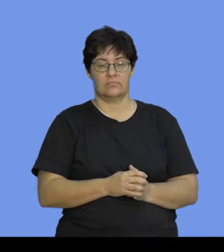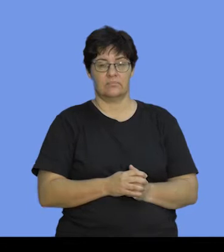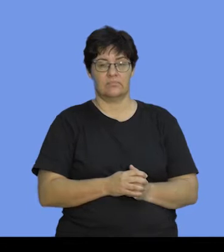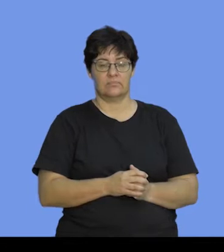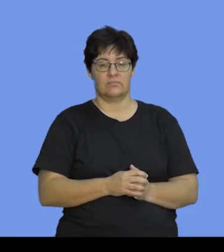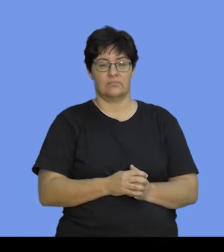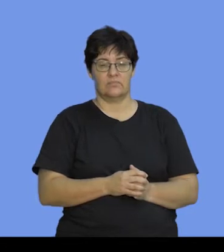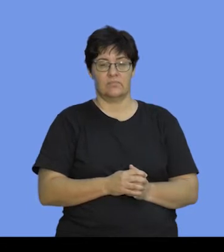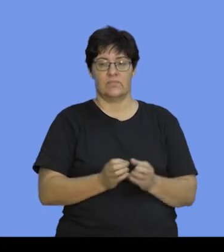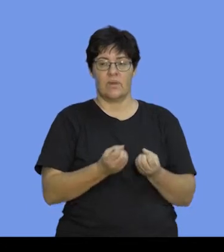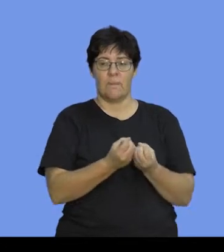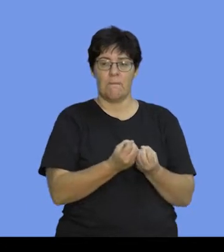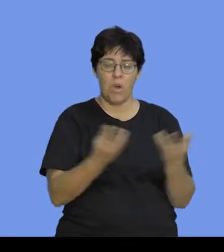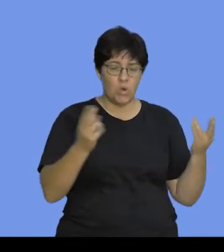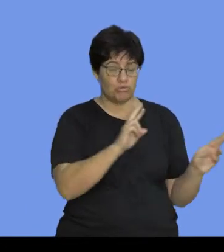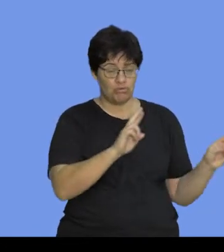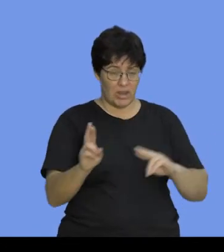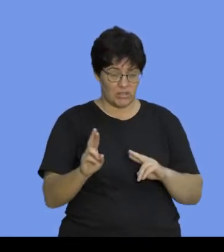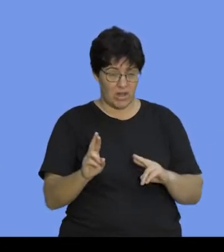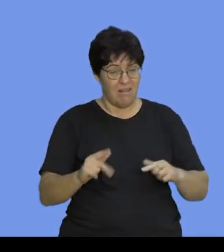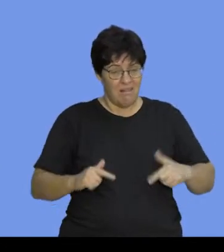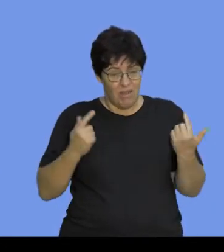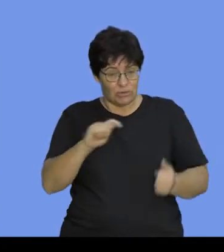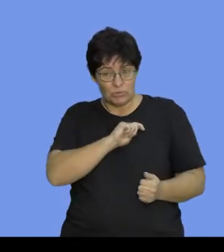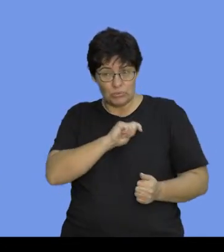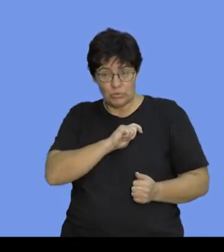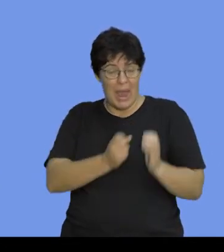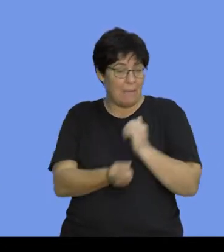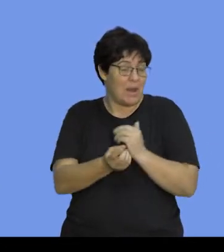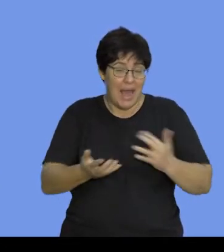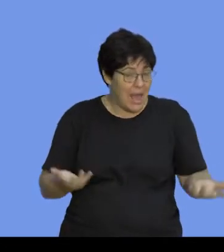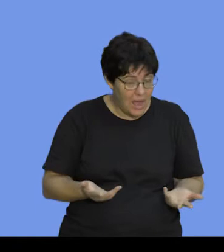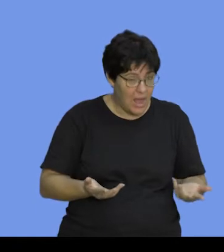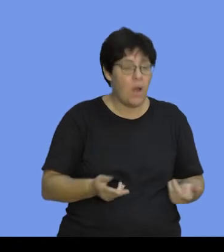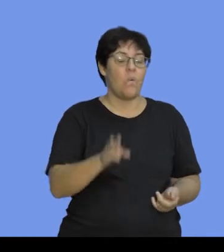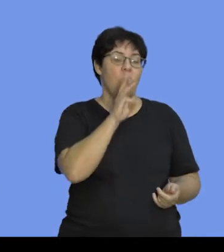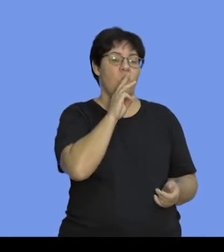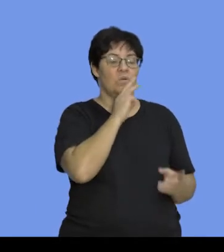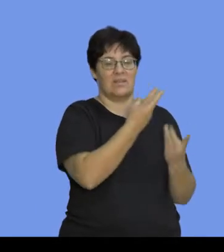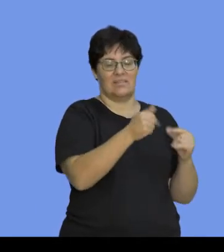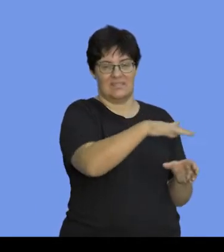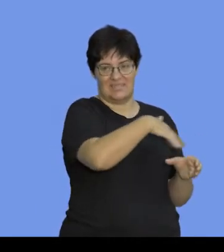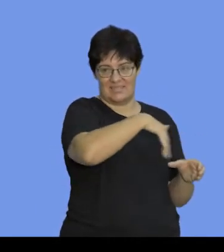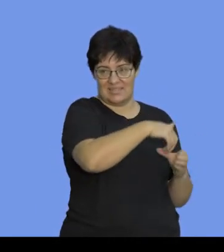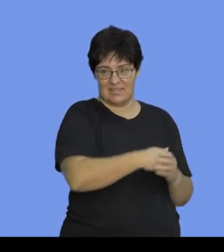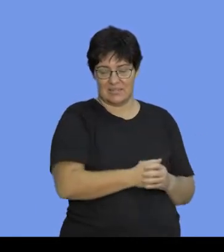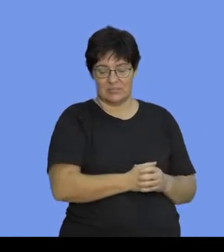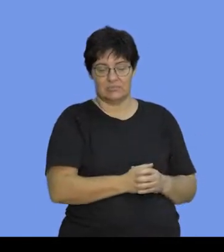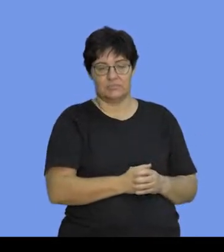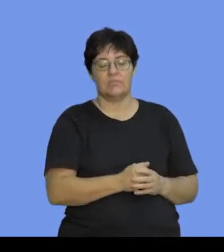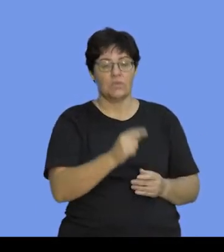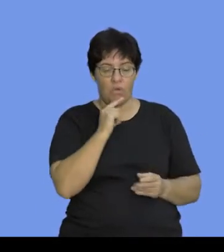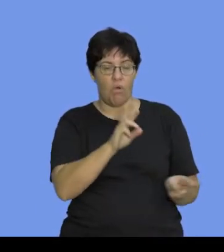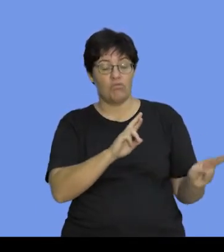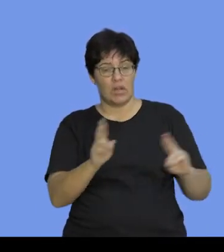then most reactions in real life, they take place in aqueous solutions. It means there must be a solvent. So